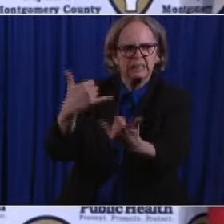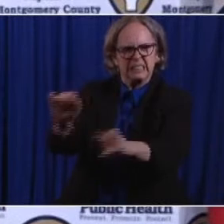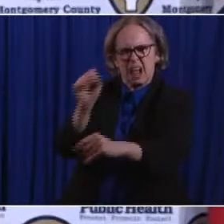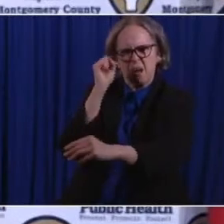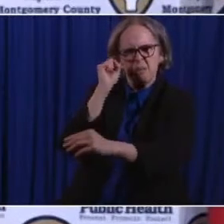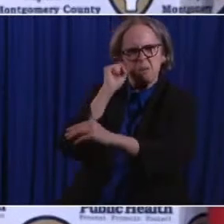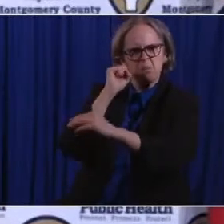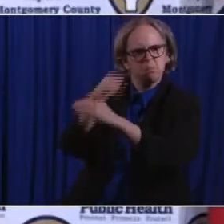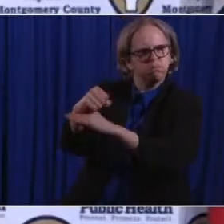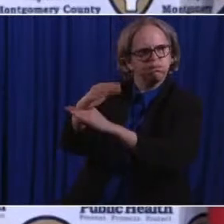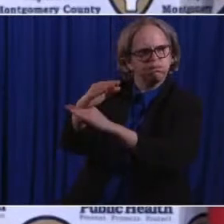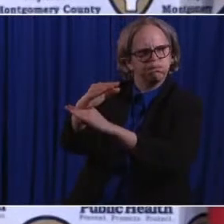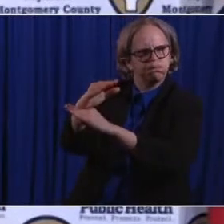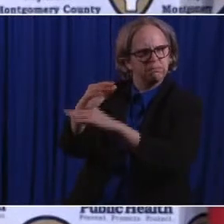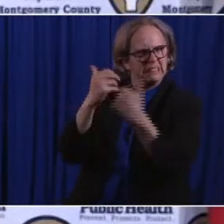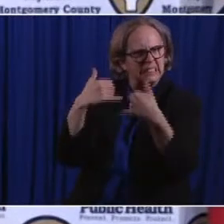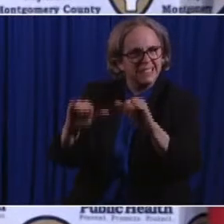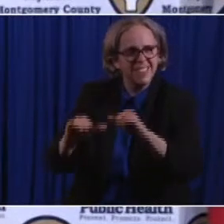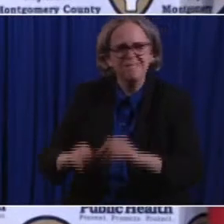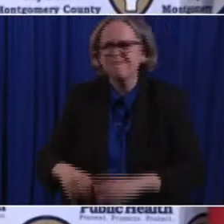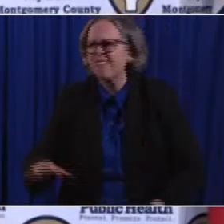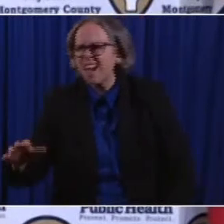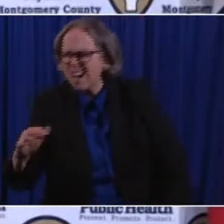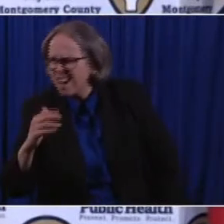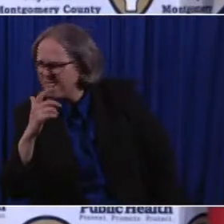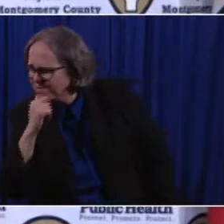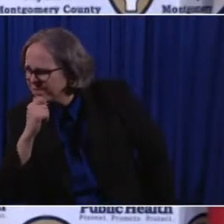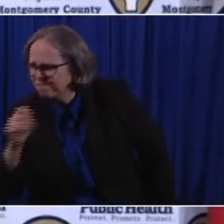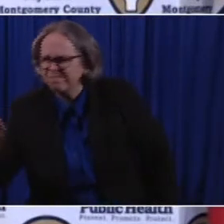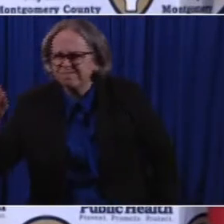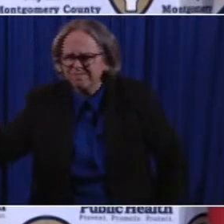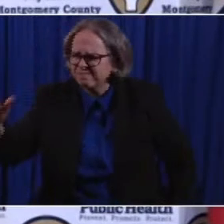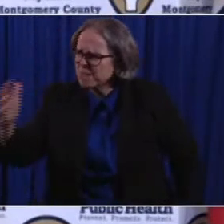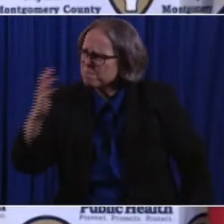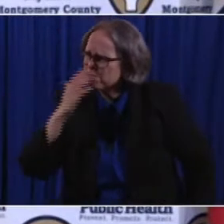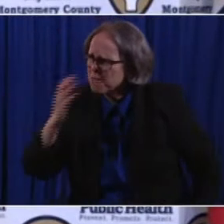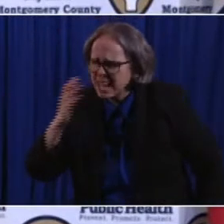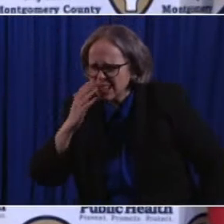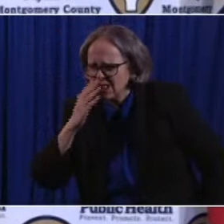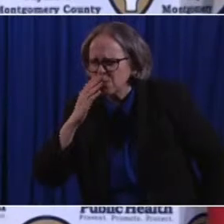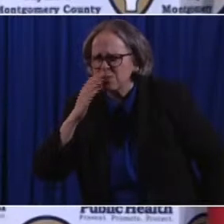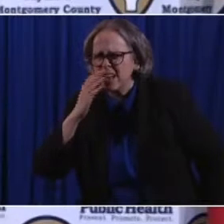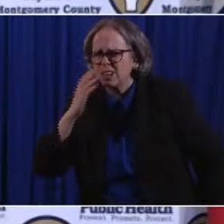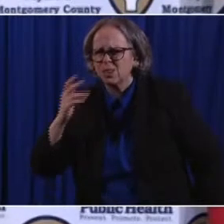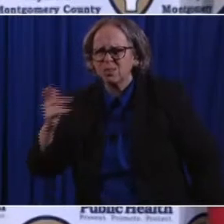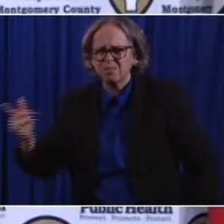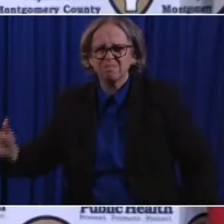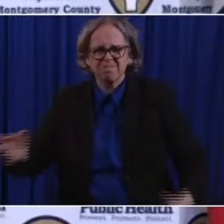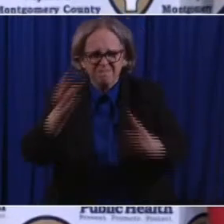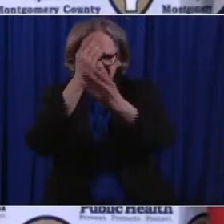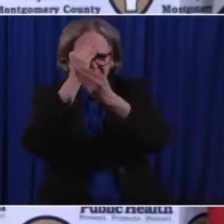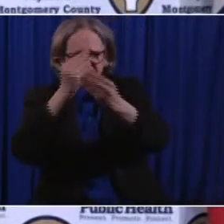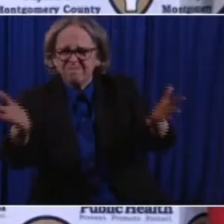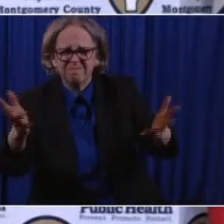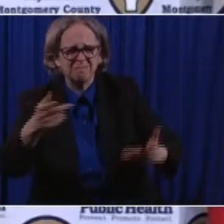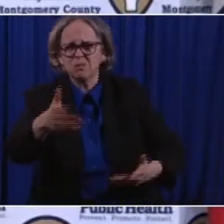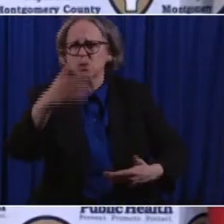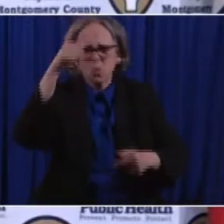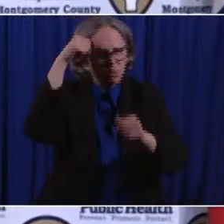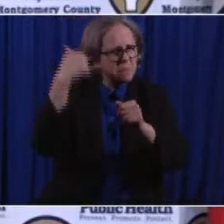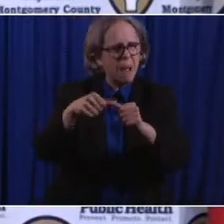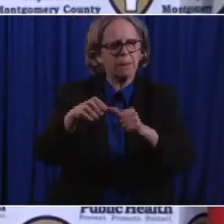Doctor, thank you very much for that report. And Zone 1, for everyone, really runs